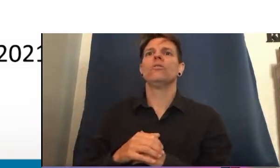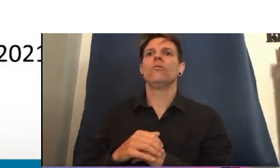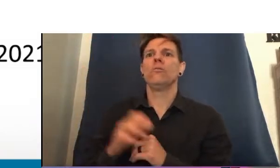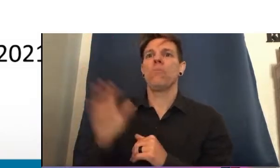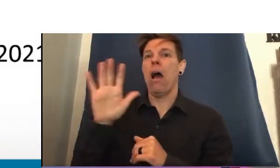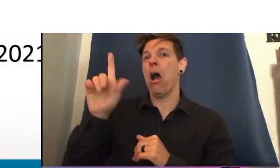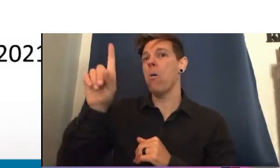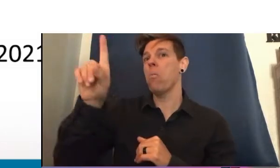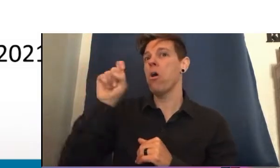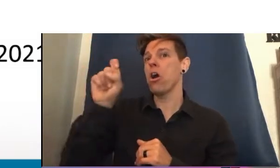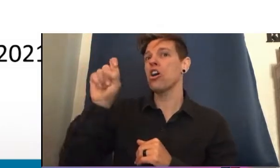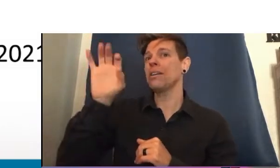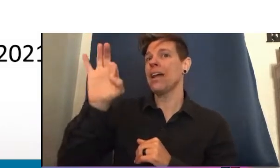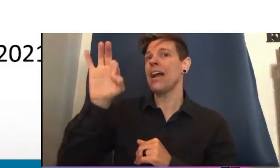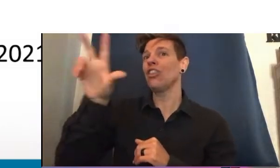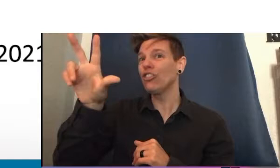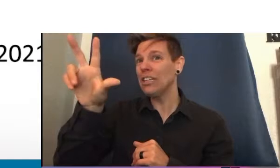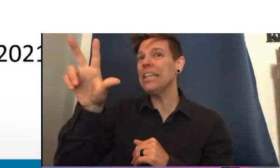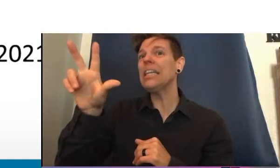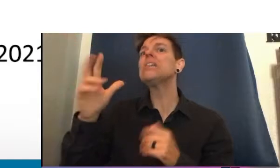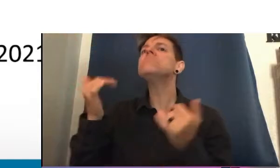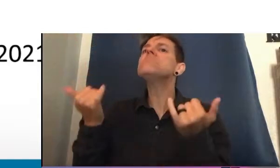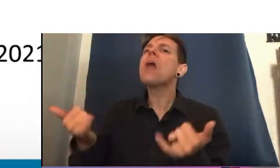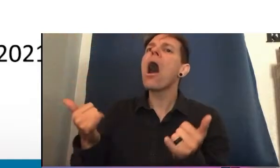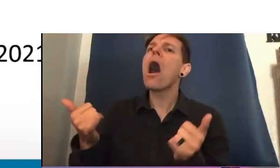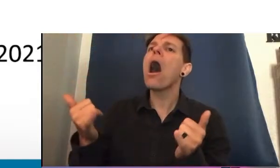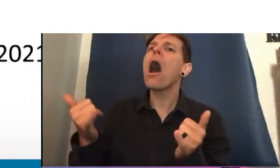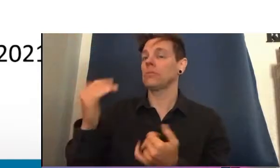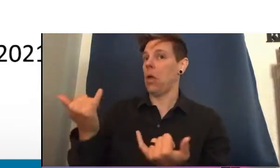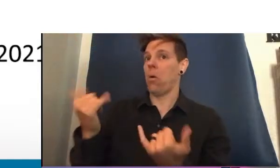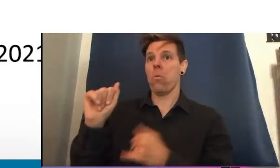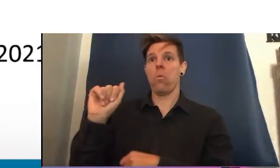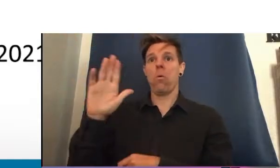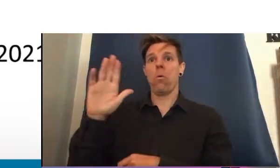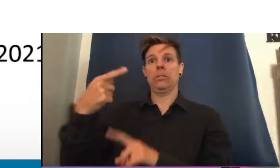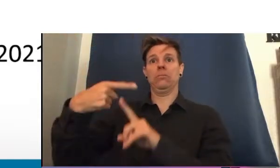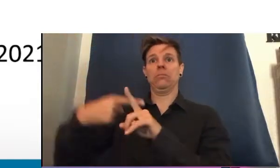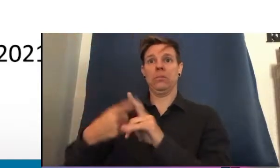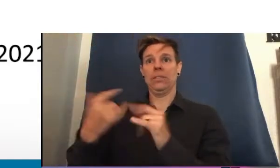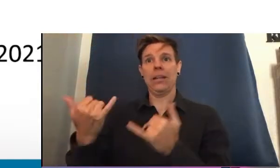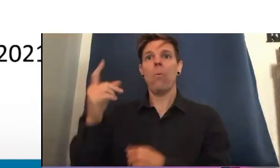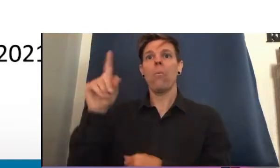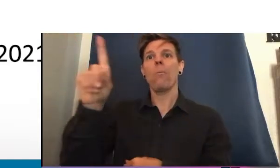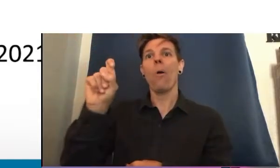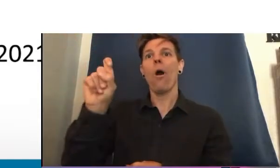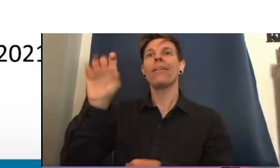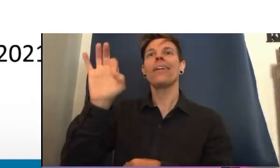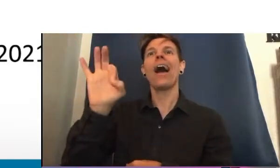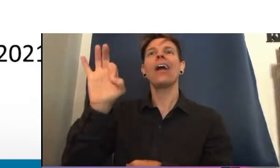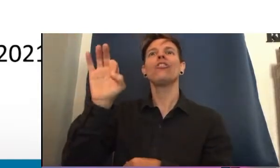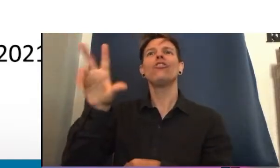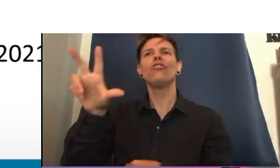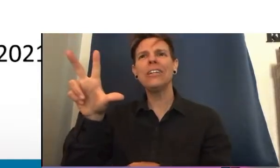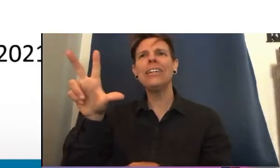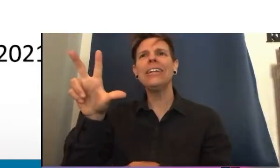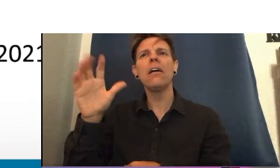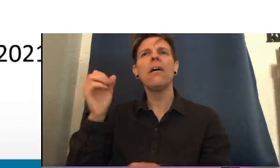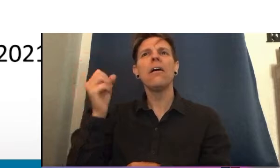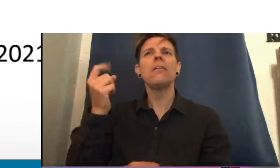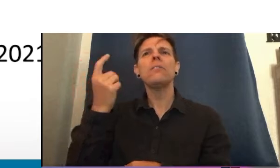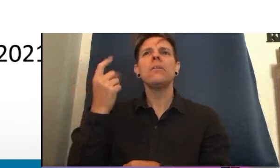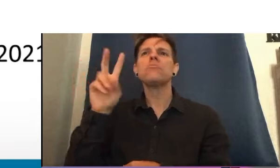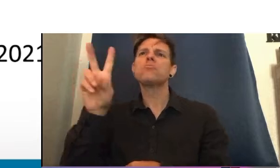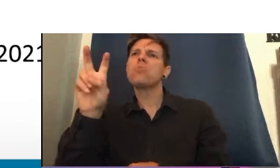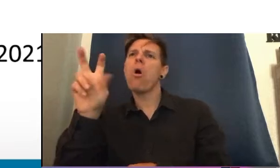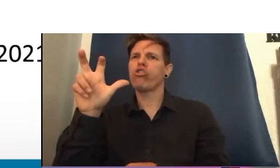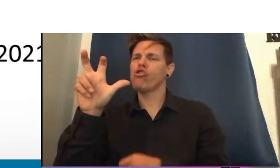to 823, a 7-day average of 193 cases, which is just about a 200% increase. Now, it's important to remember